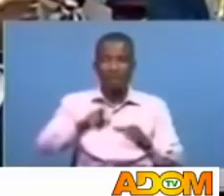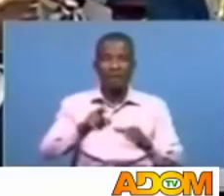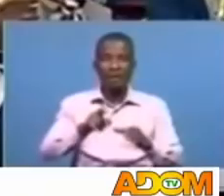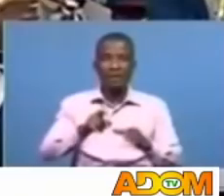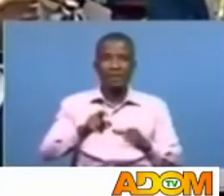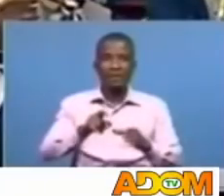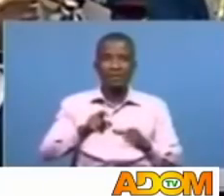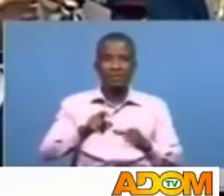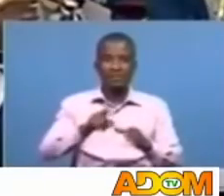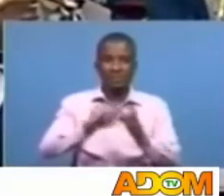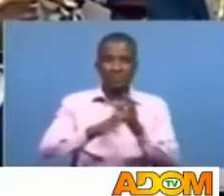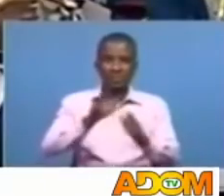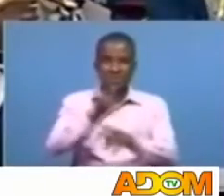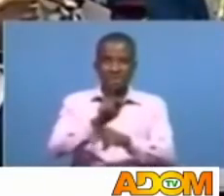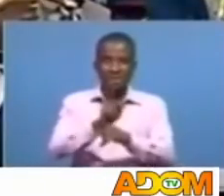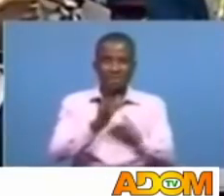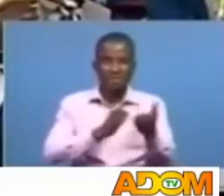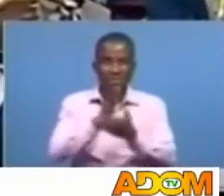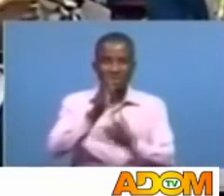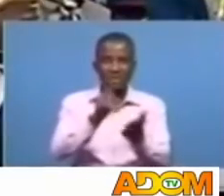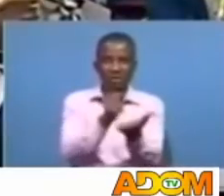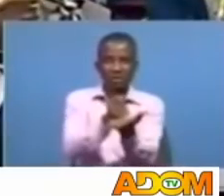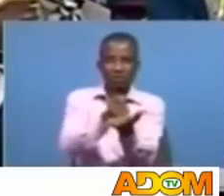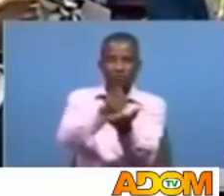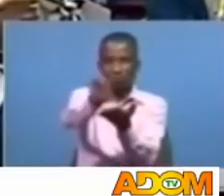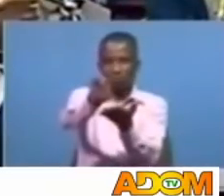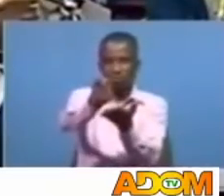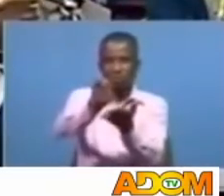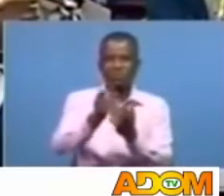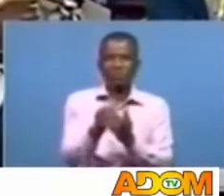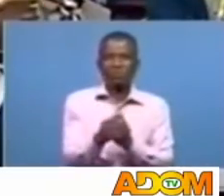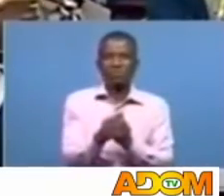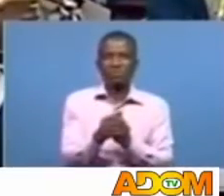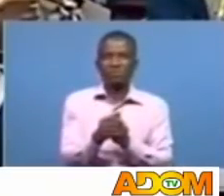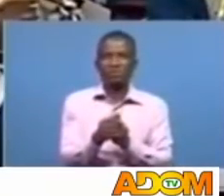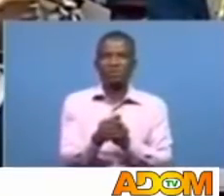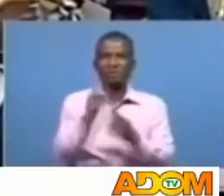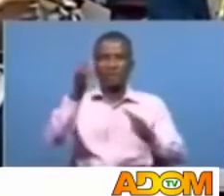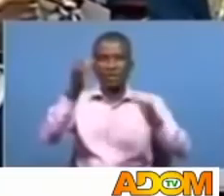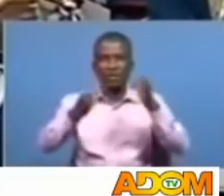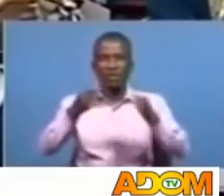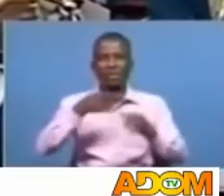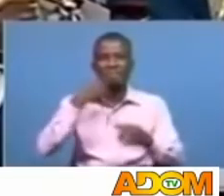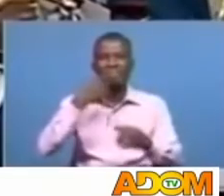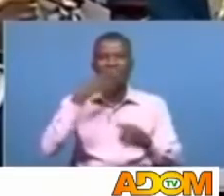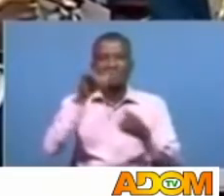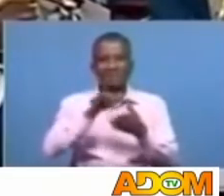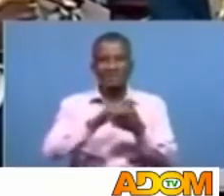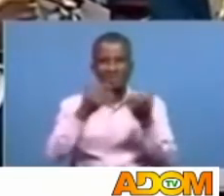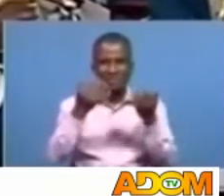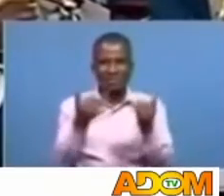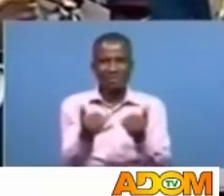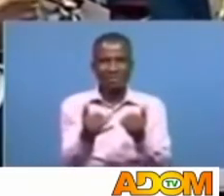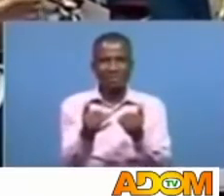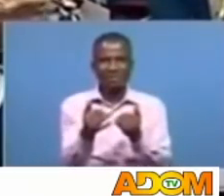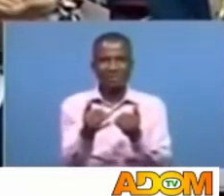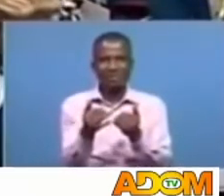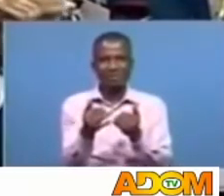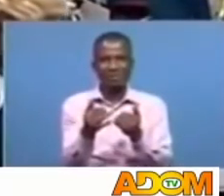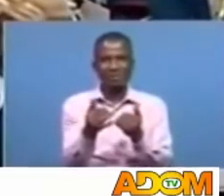to ascertain the truth of the matter. And then the court went on to point out that just